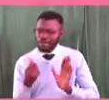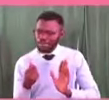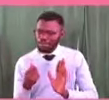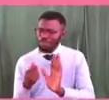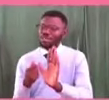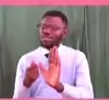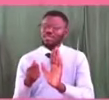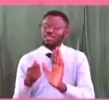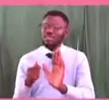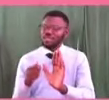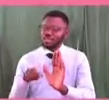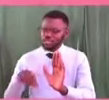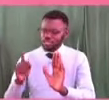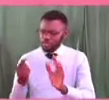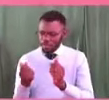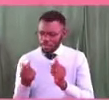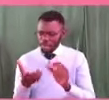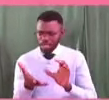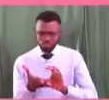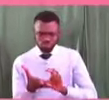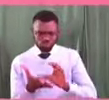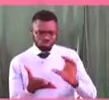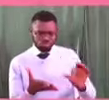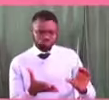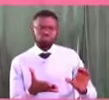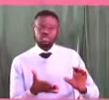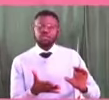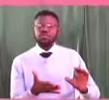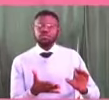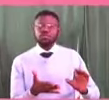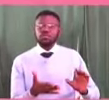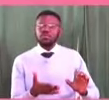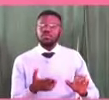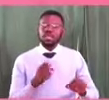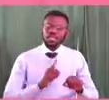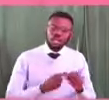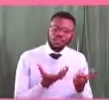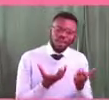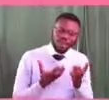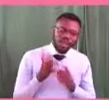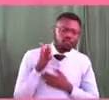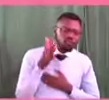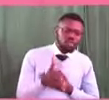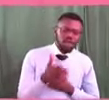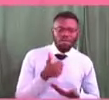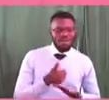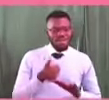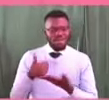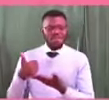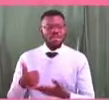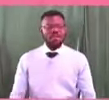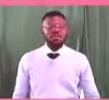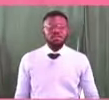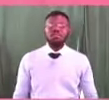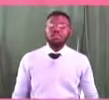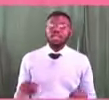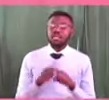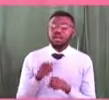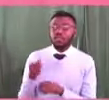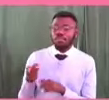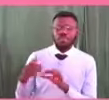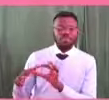you have set aside for that day when you need it, desperately. And it is the